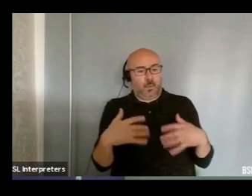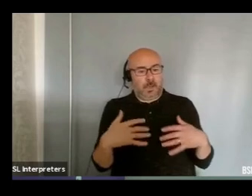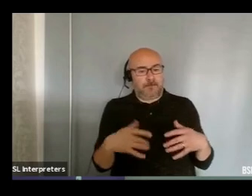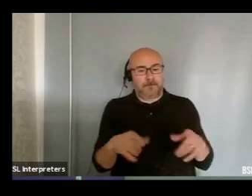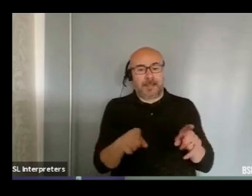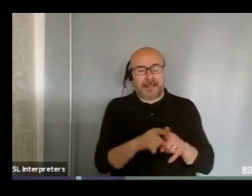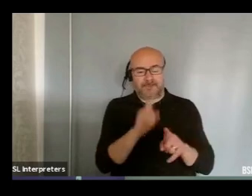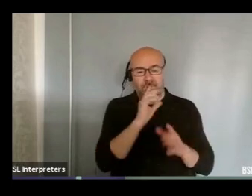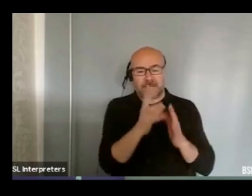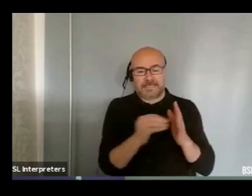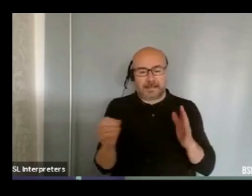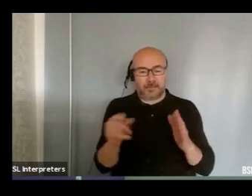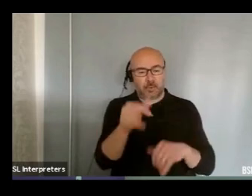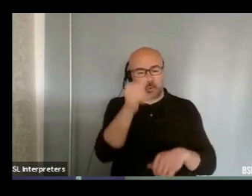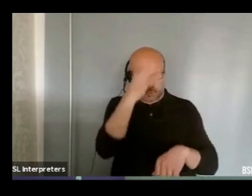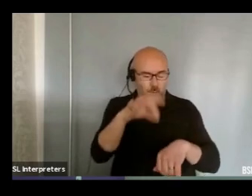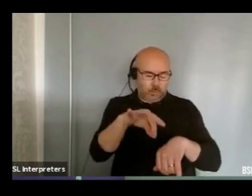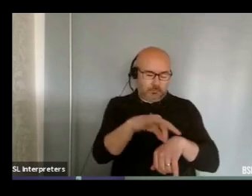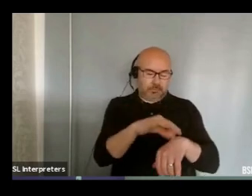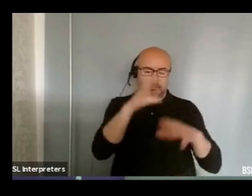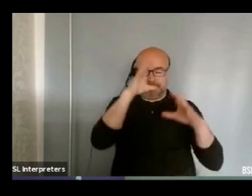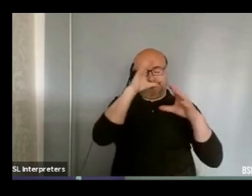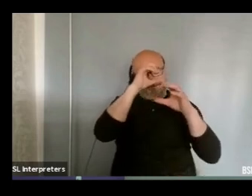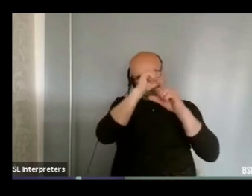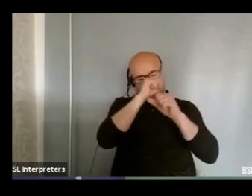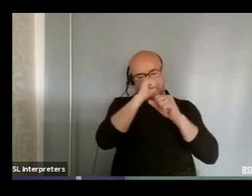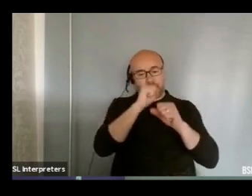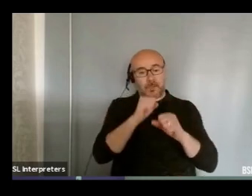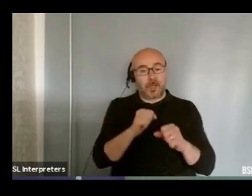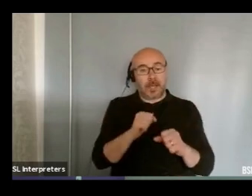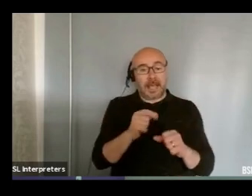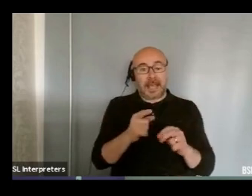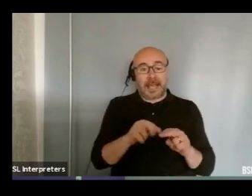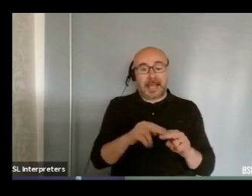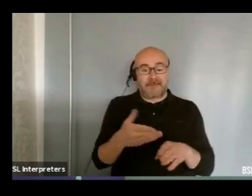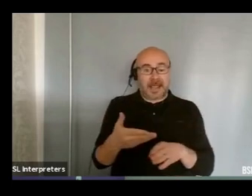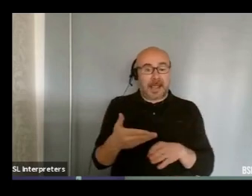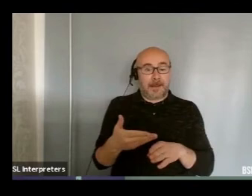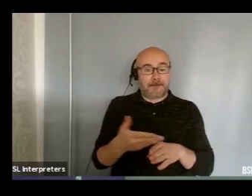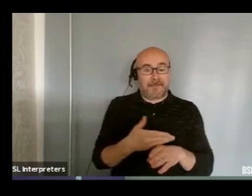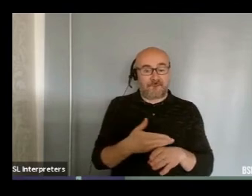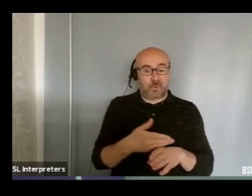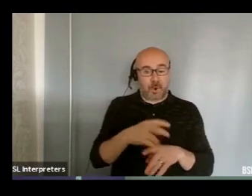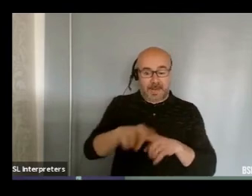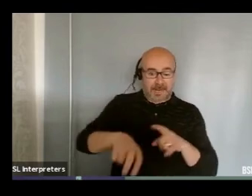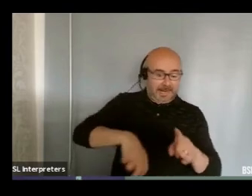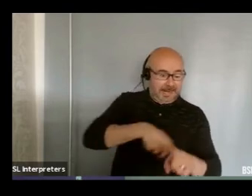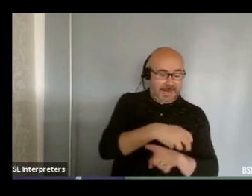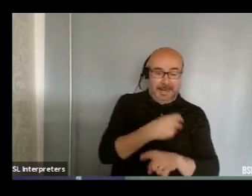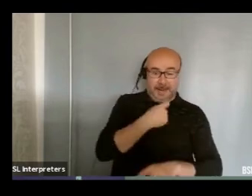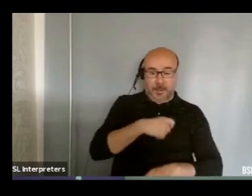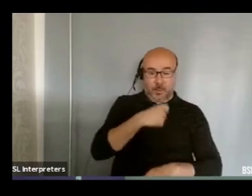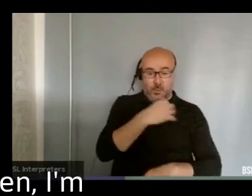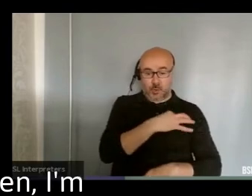an anesthesiologist comes out of the operating room and goes to a patient before they bring the patient in for anesthesia to